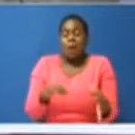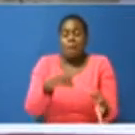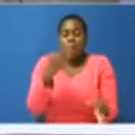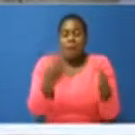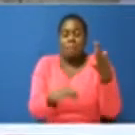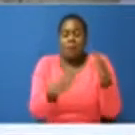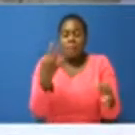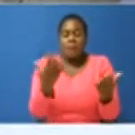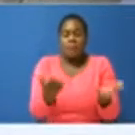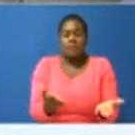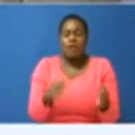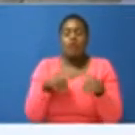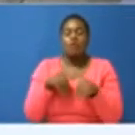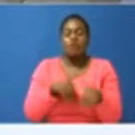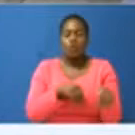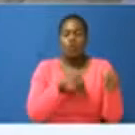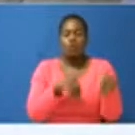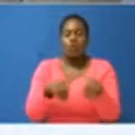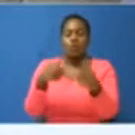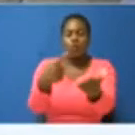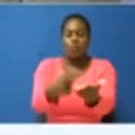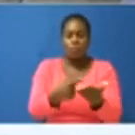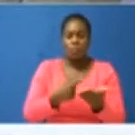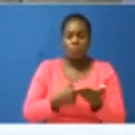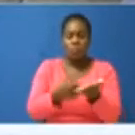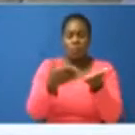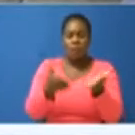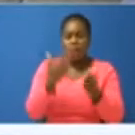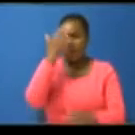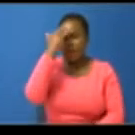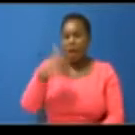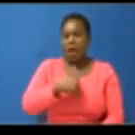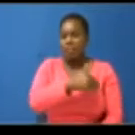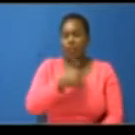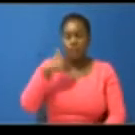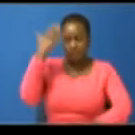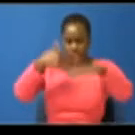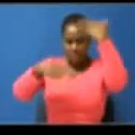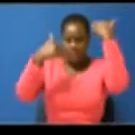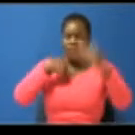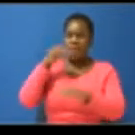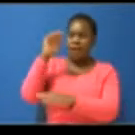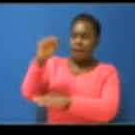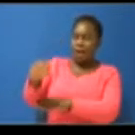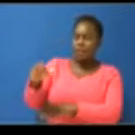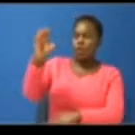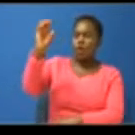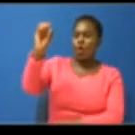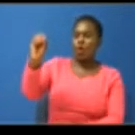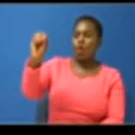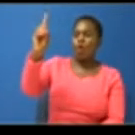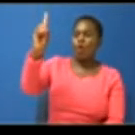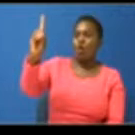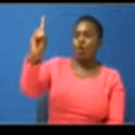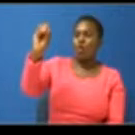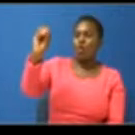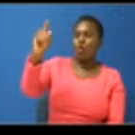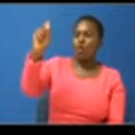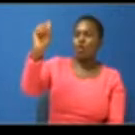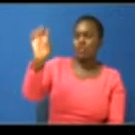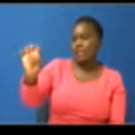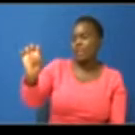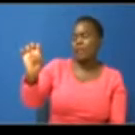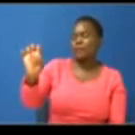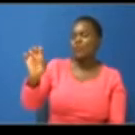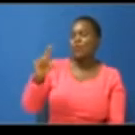on standby they've been keenly following the action here at the catholic university of eastern africa and professor odot i want to actually start with you with that same question that i began